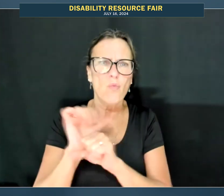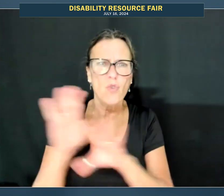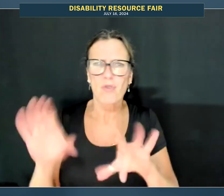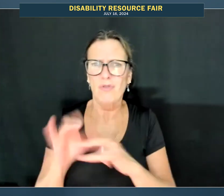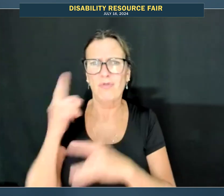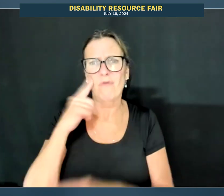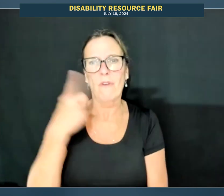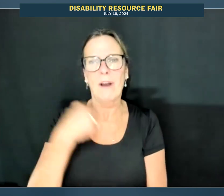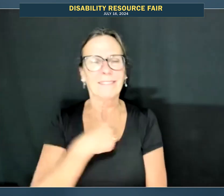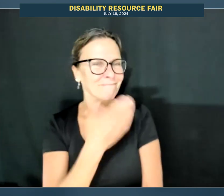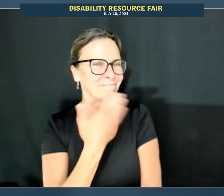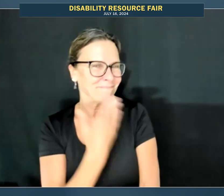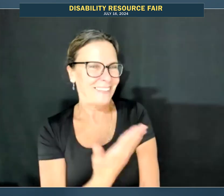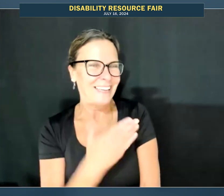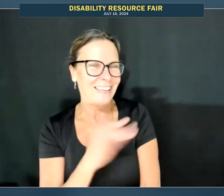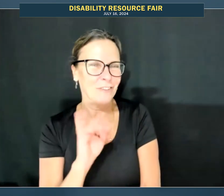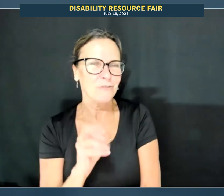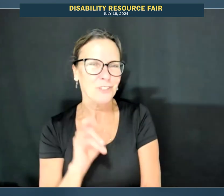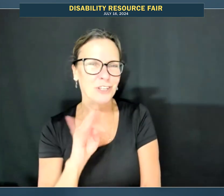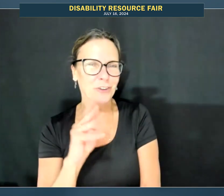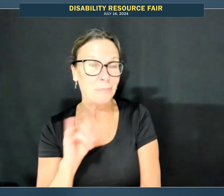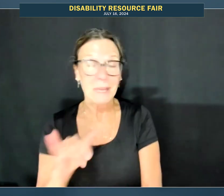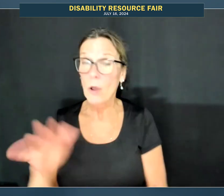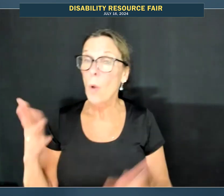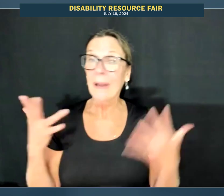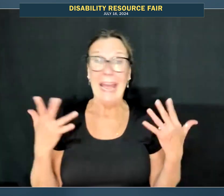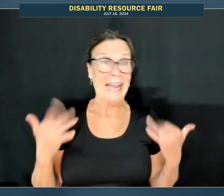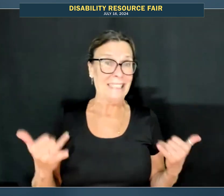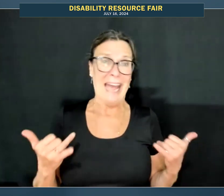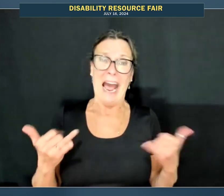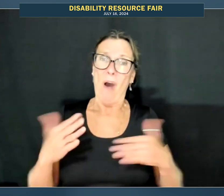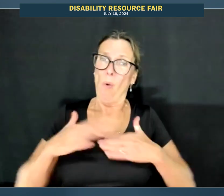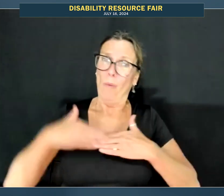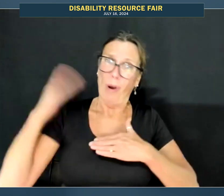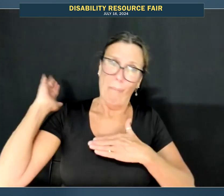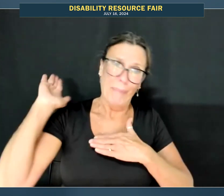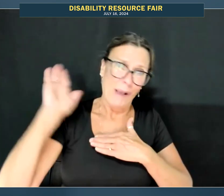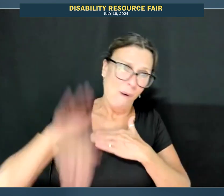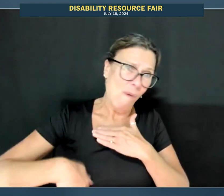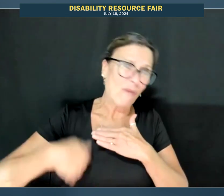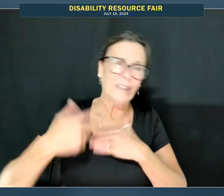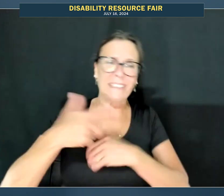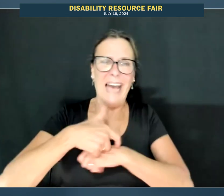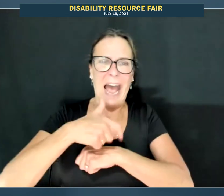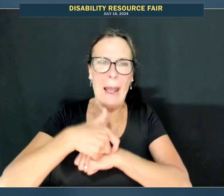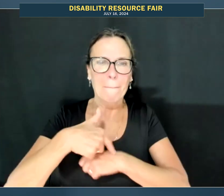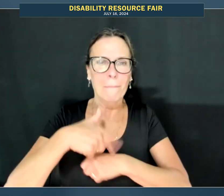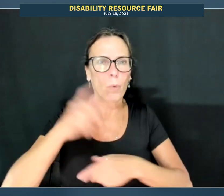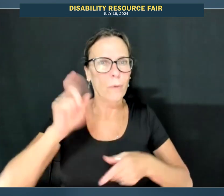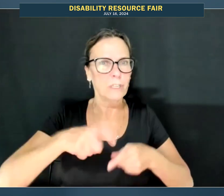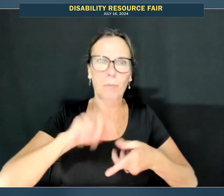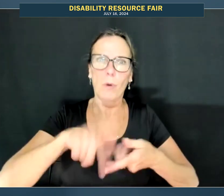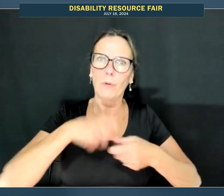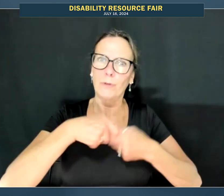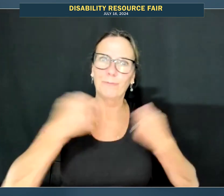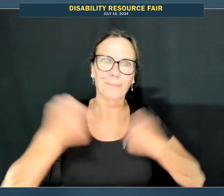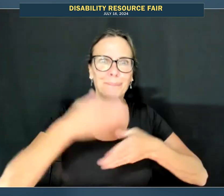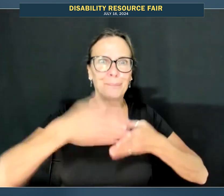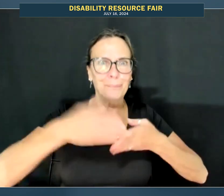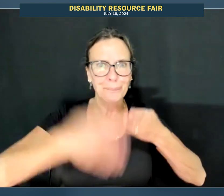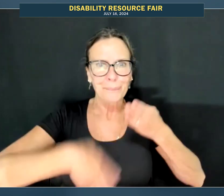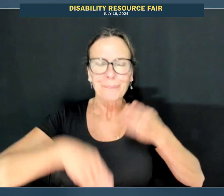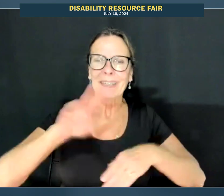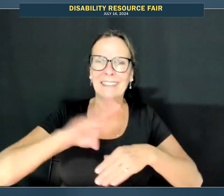you, Jeremy. Yeah. Okay. So we're over time. We were scheduled to finish at 7:30.